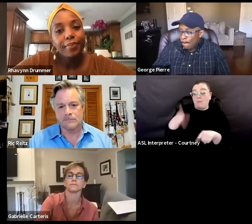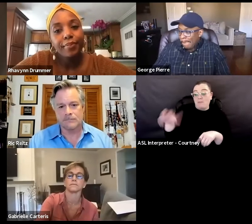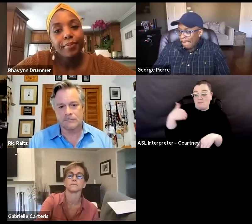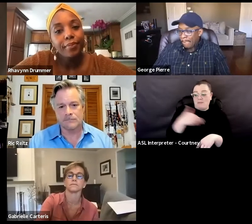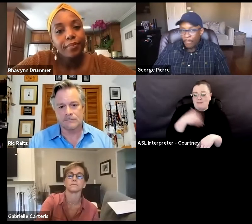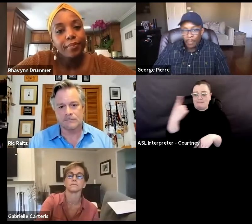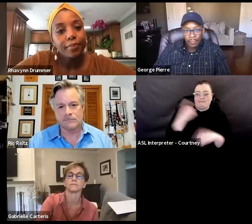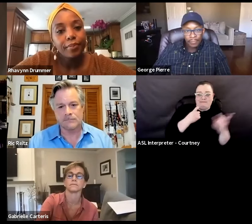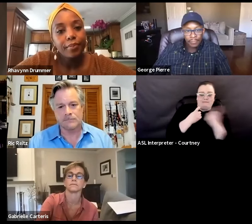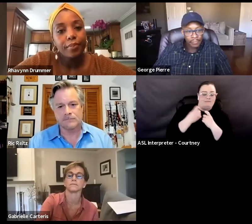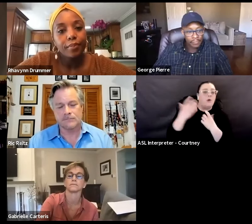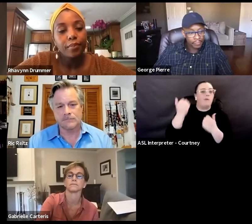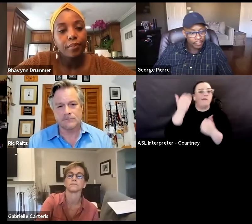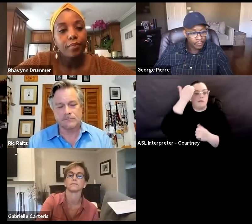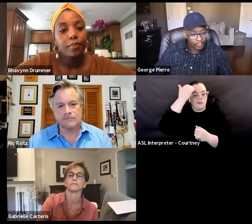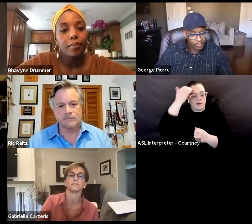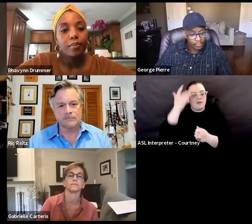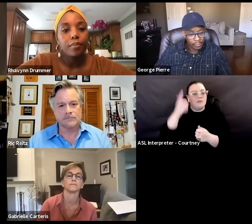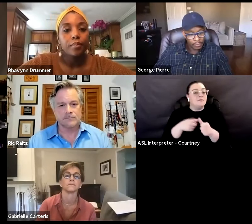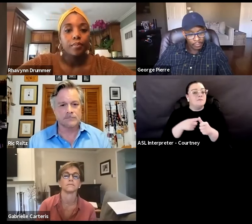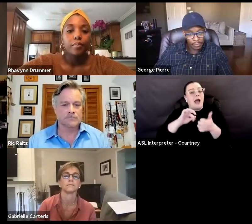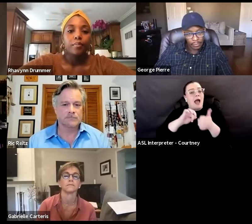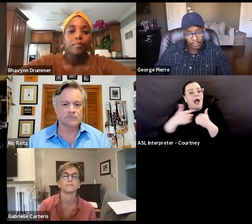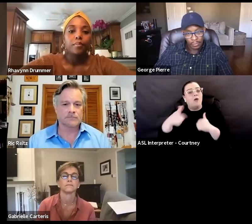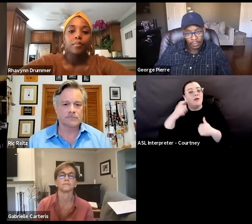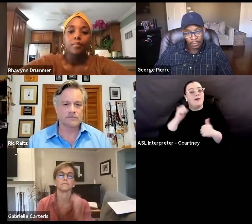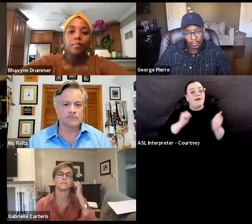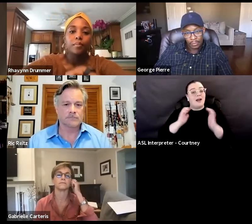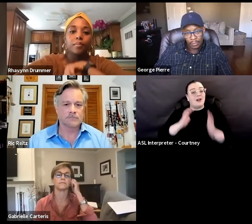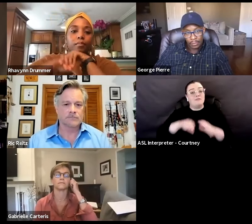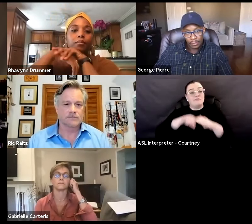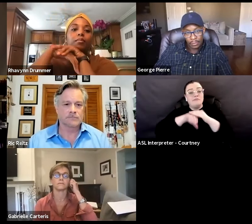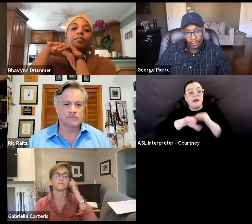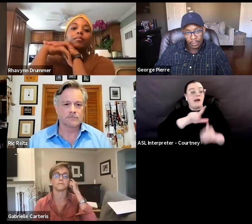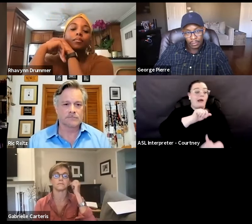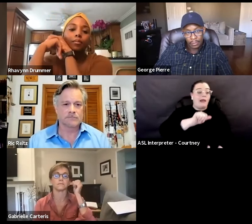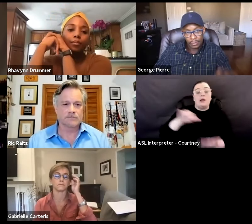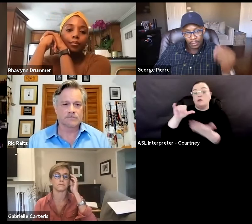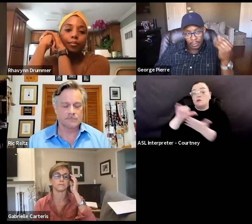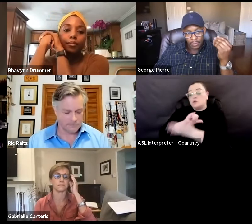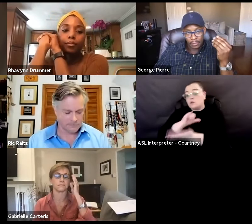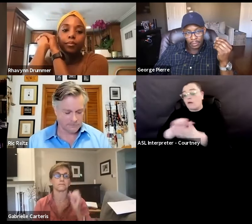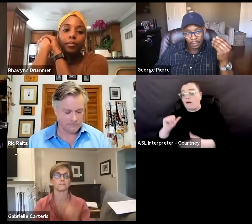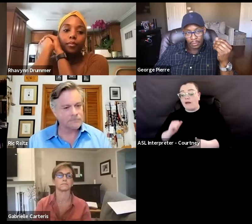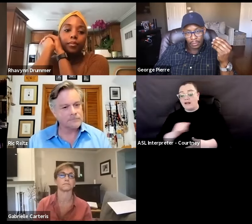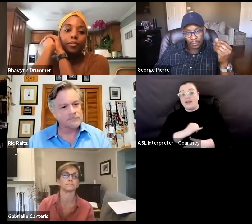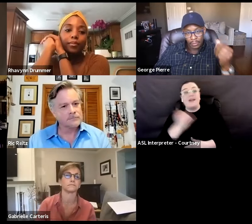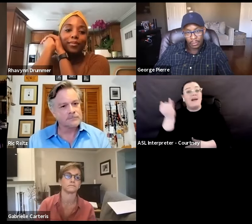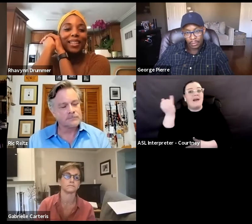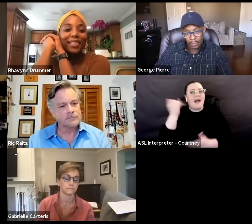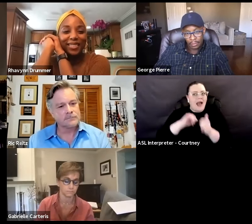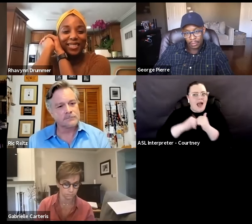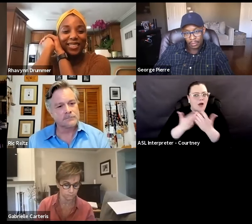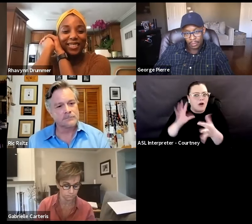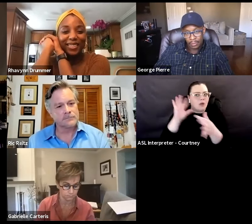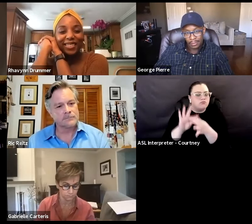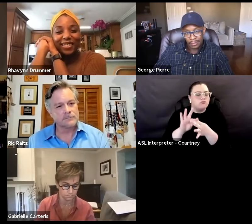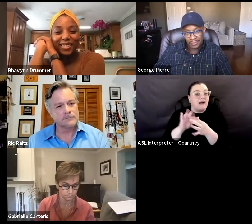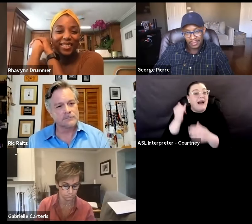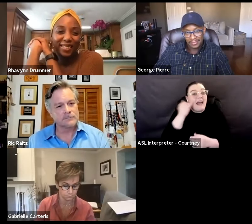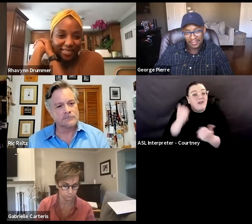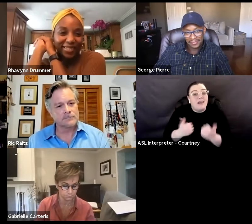How does an actor tap into the LA, New York, Atlanta market if you're living in another state? You move to